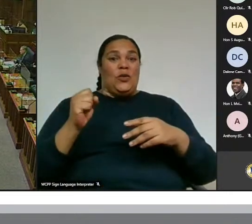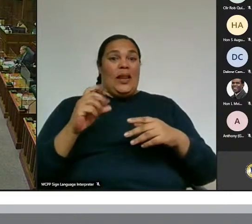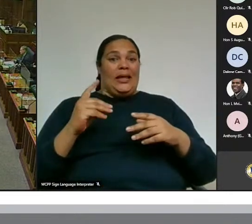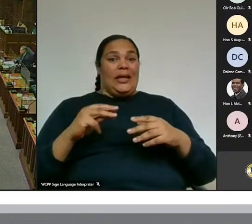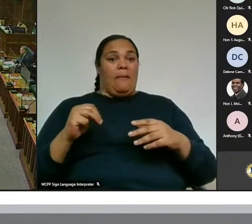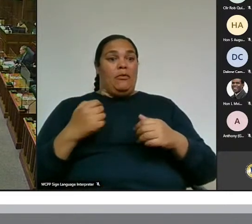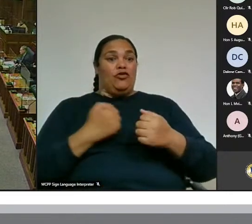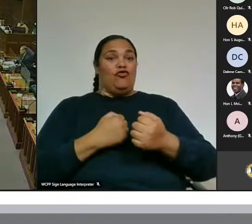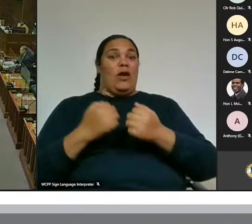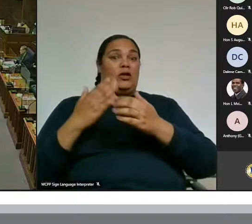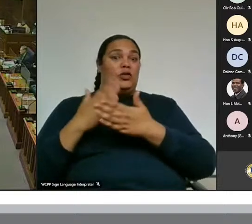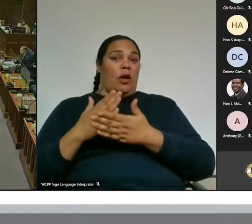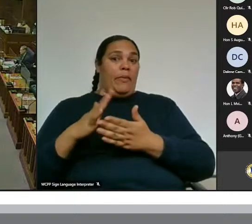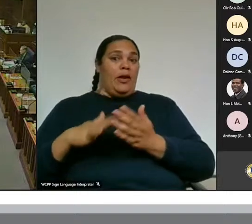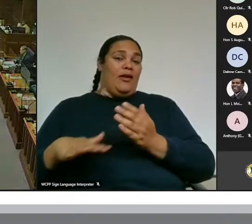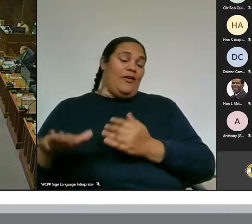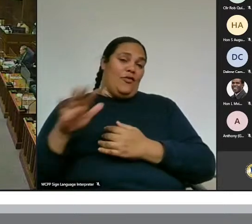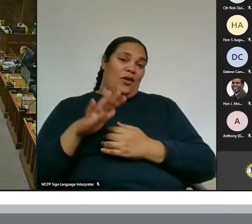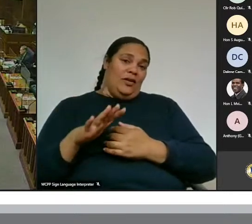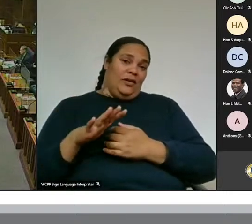truck stop area